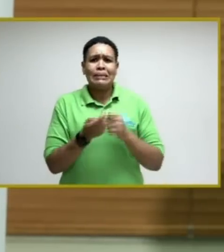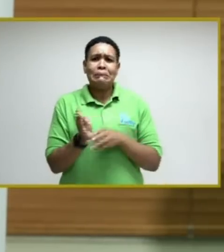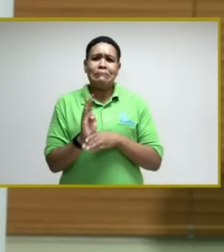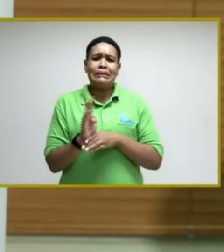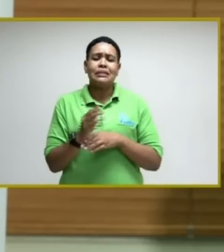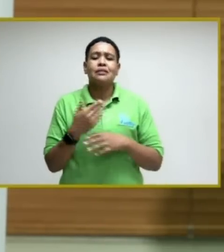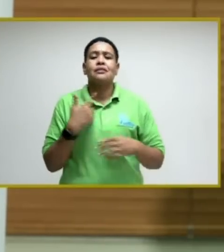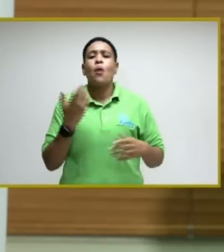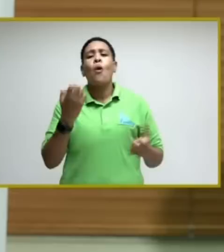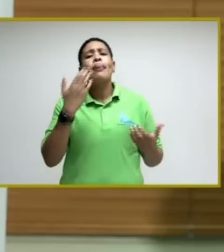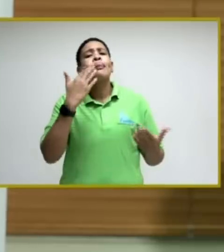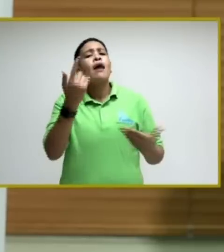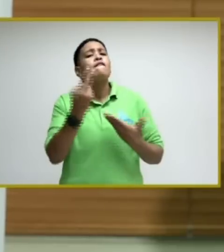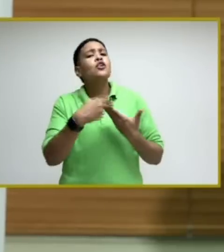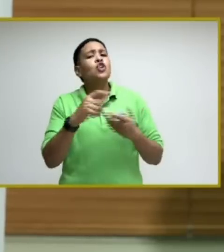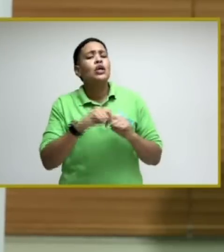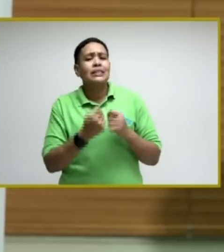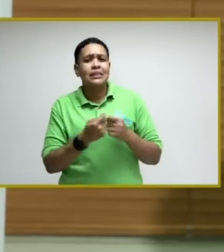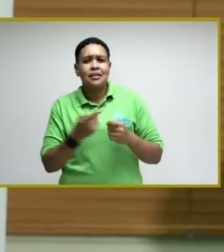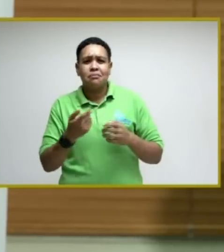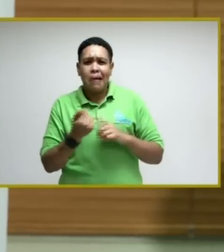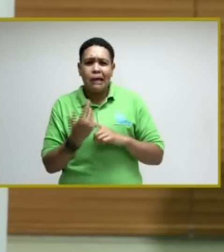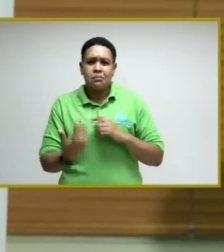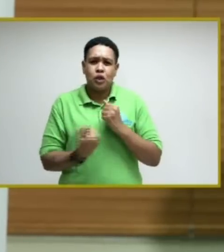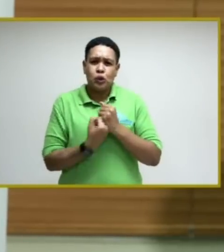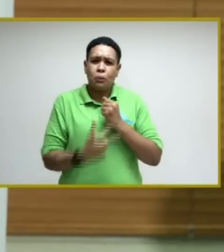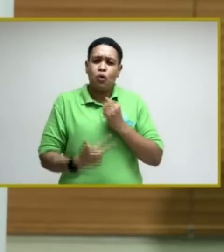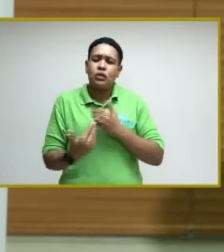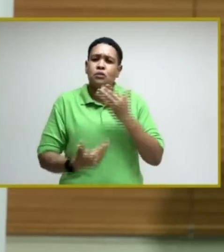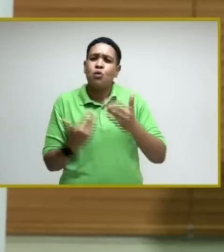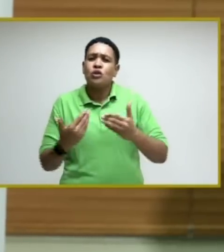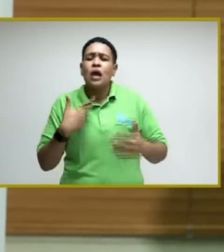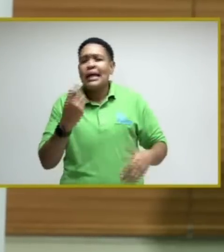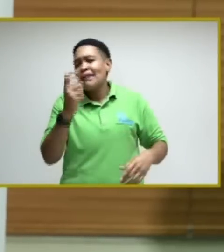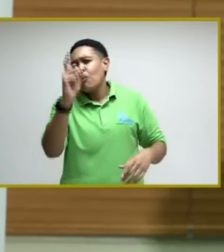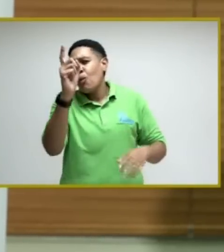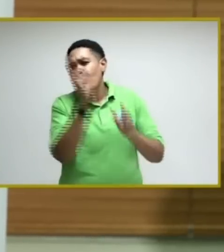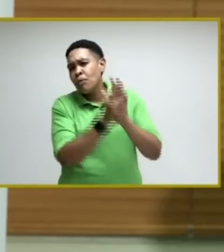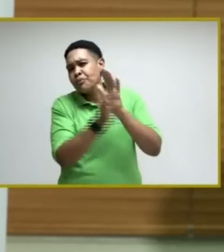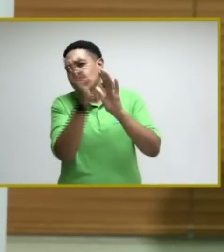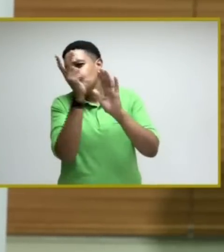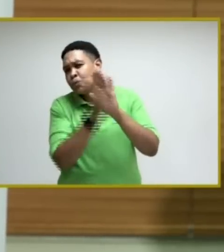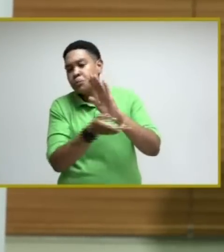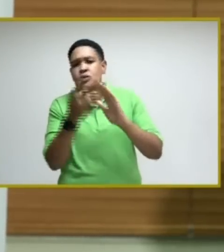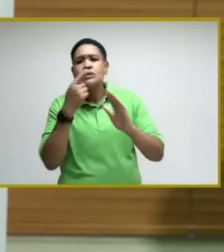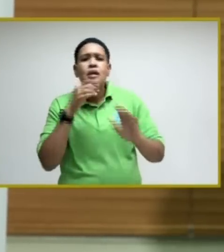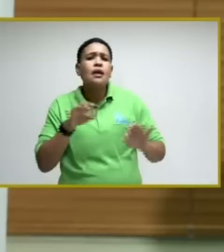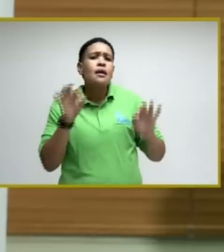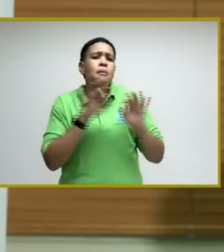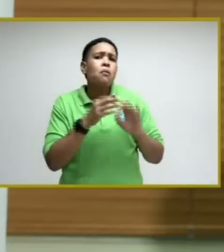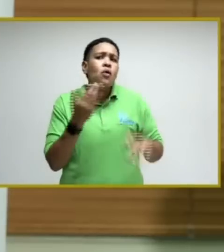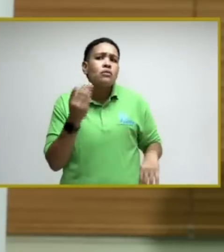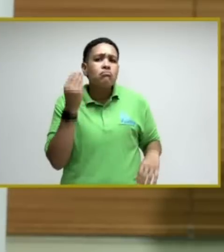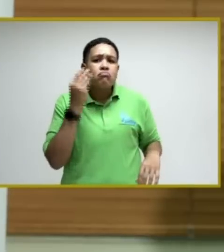minute or two to say what you think is important to those who may be listening.